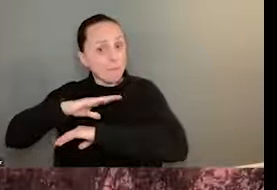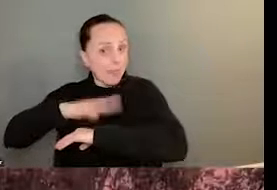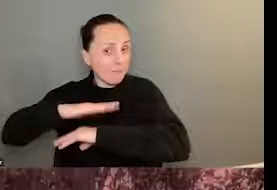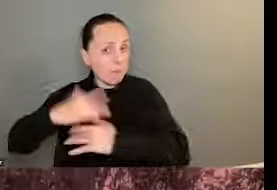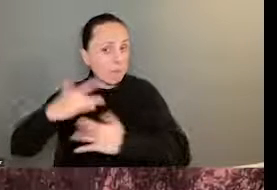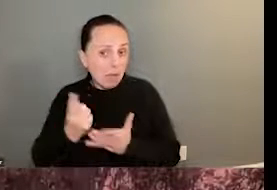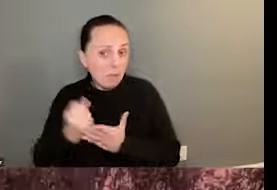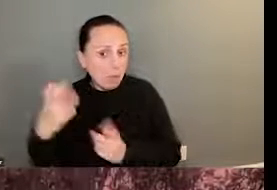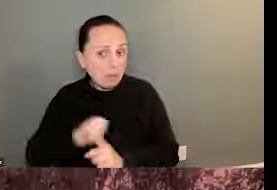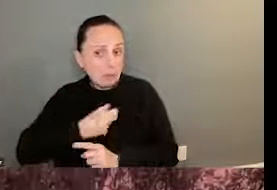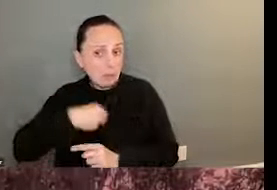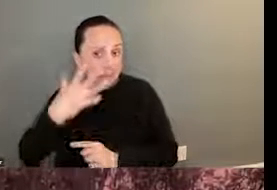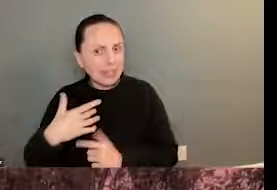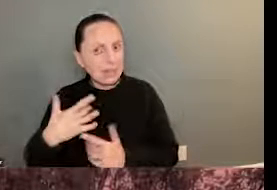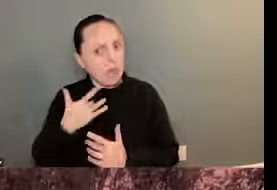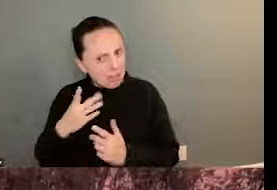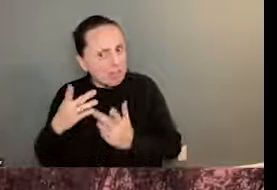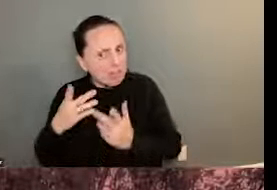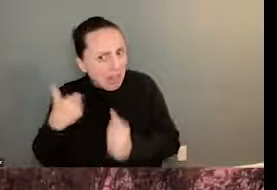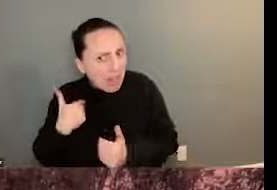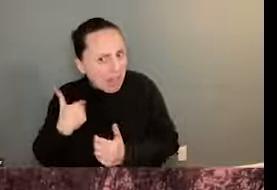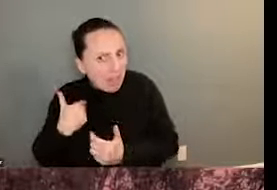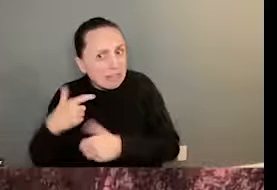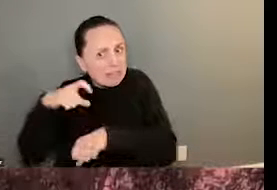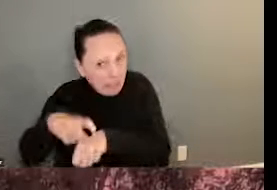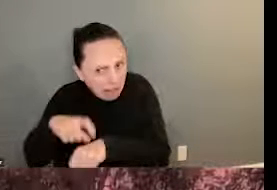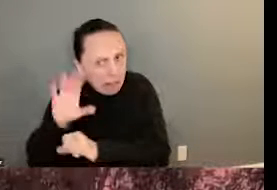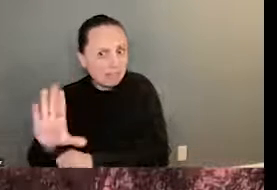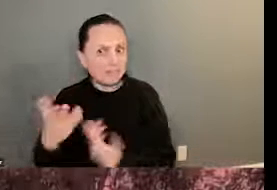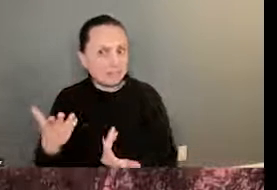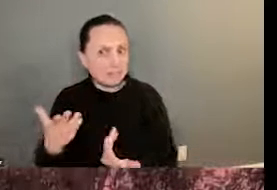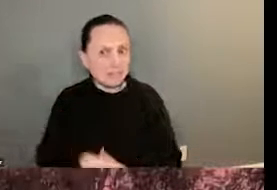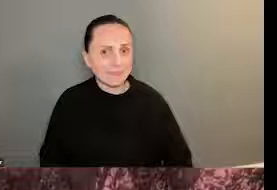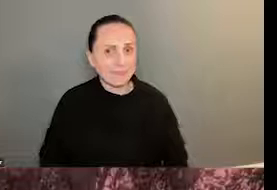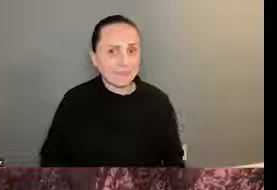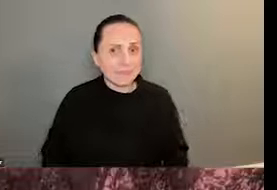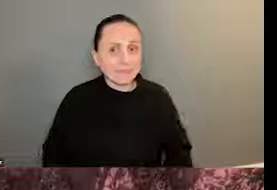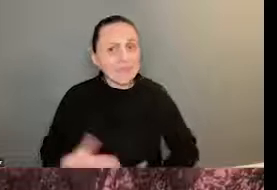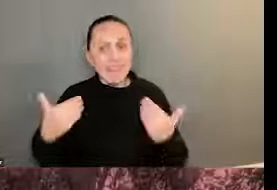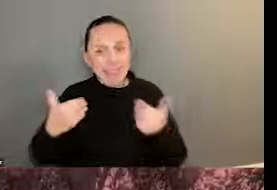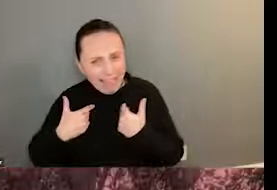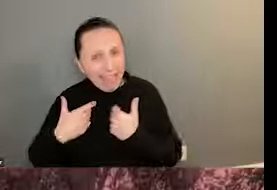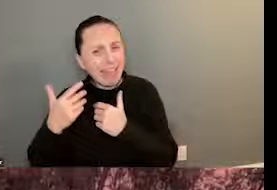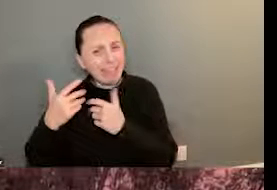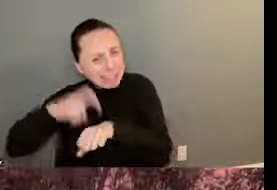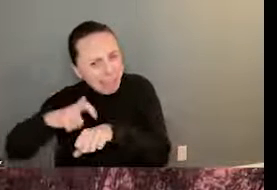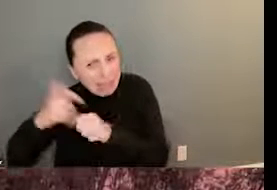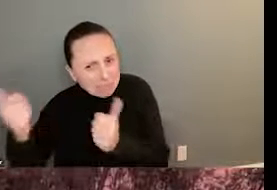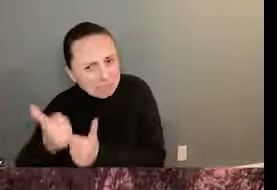white because they have the luxury of time. They have the luxury of